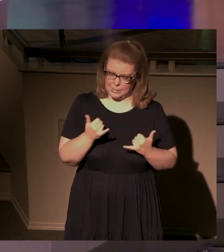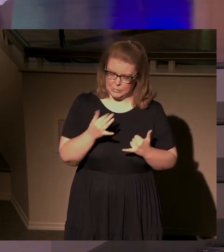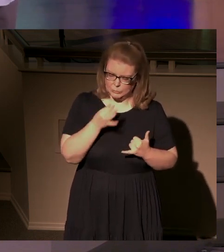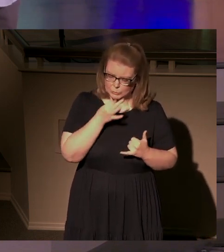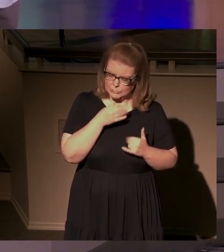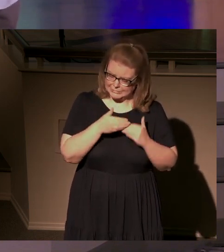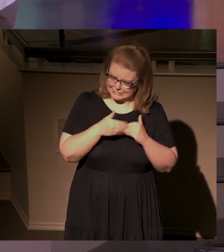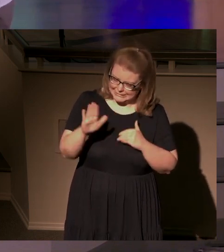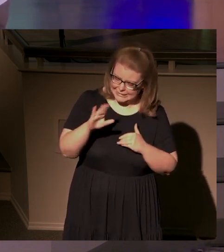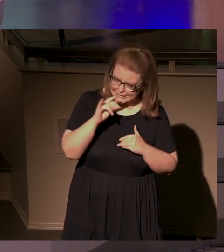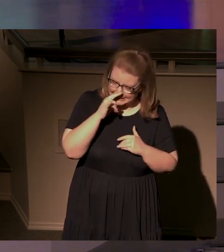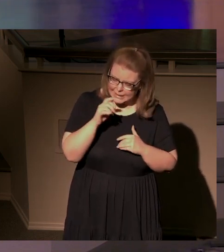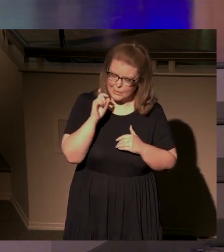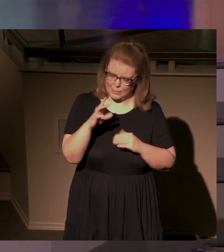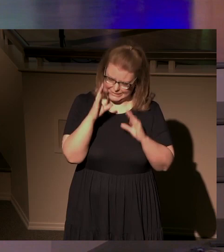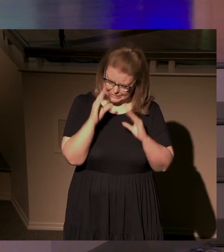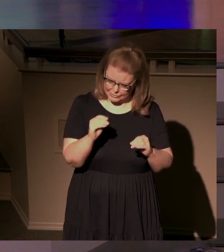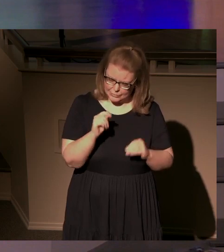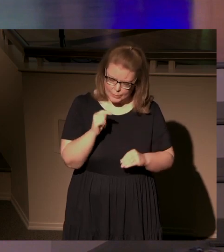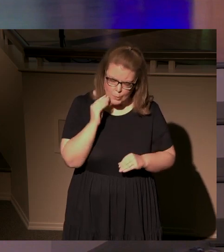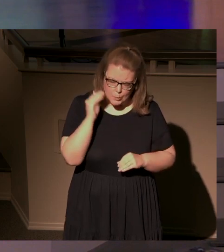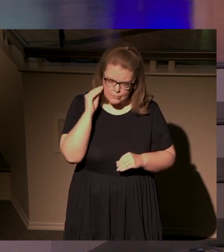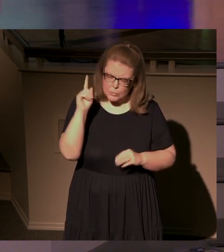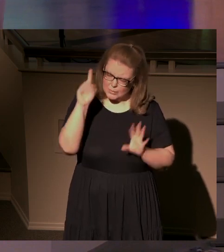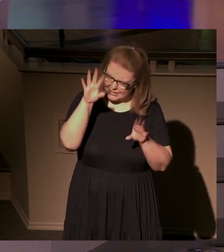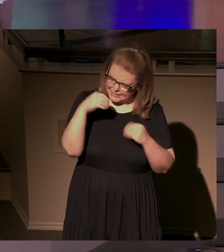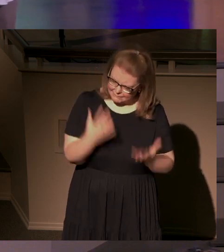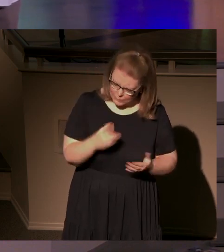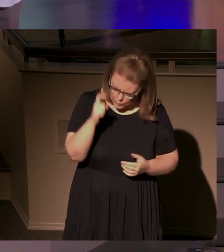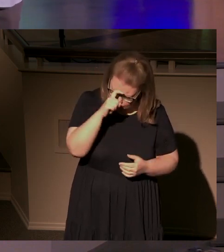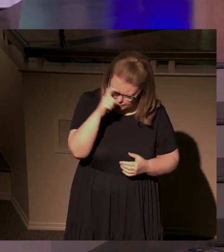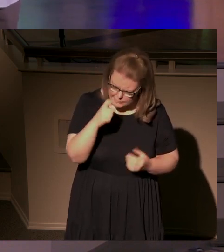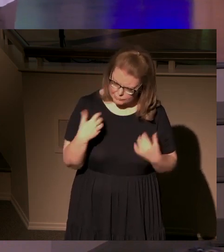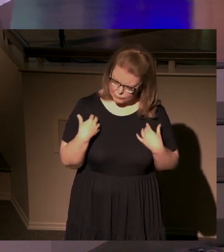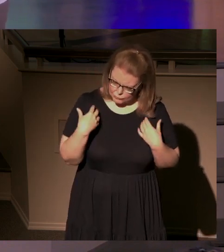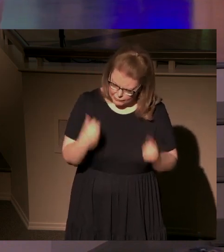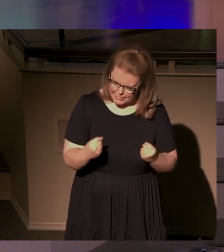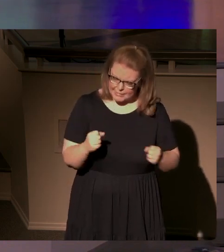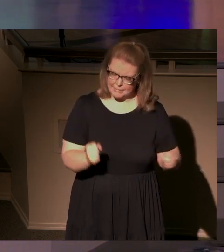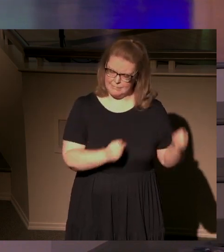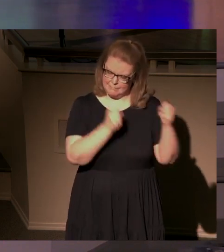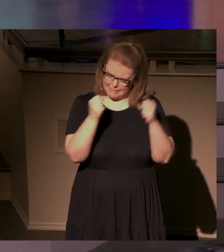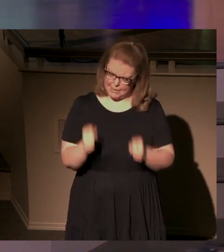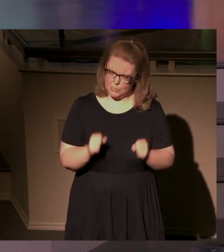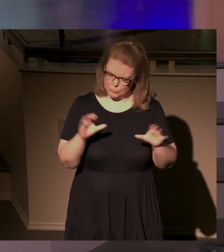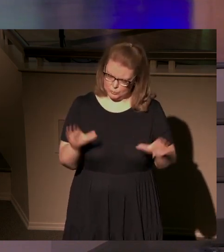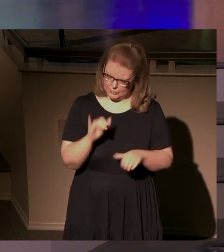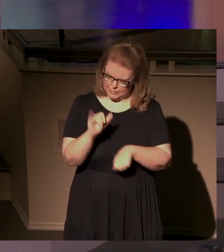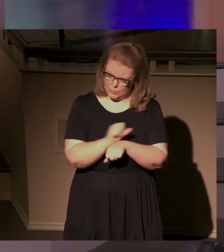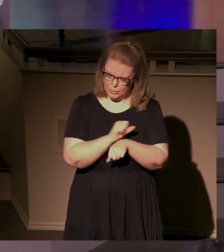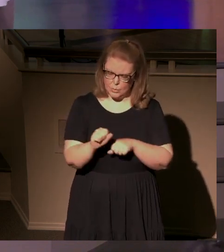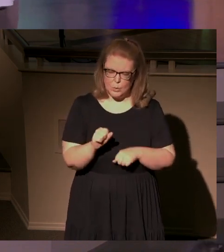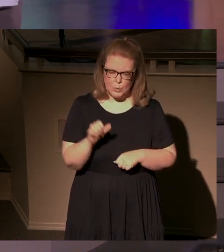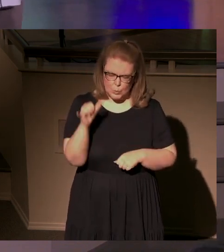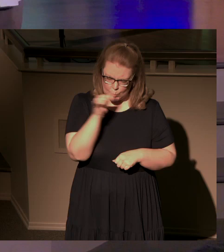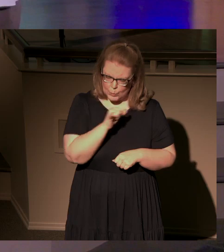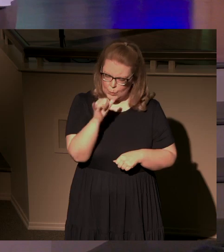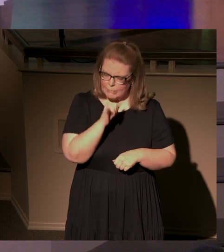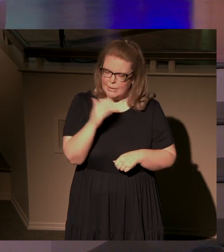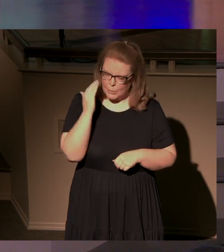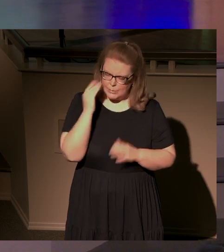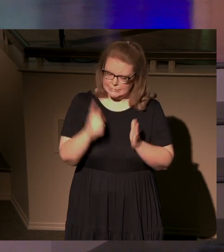home, Lord, I ask that you would give them your wisdom and your strength and your power to do this work. There are such frustrating